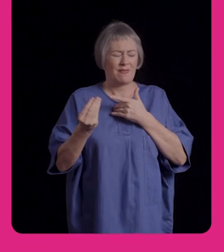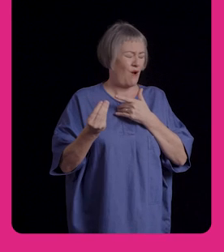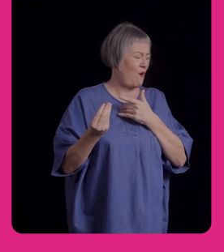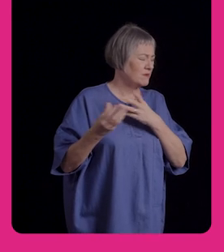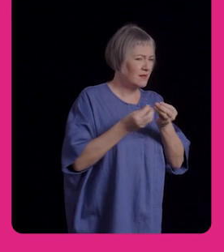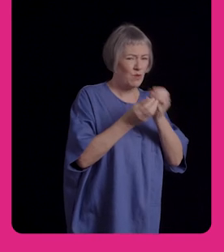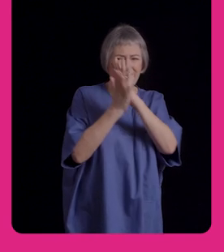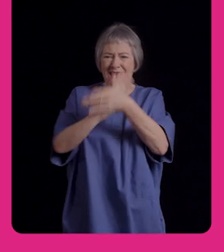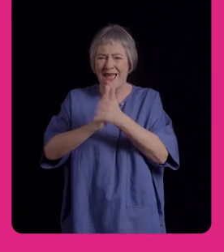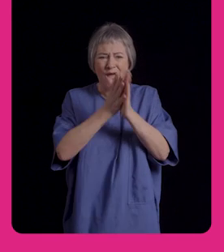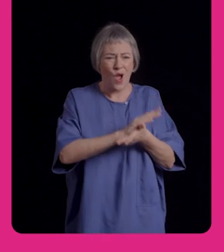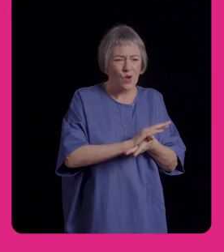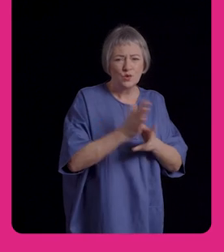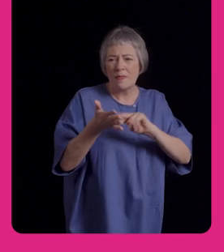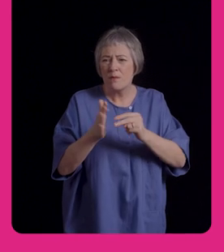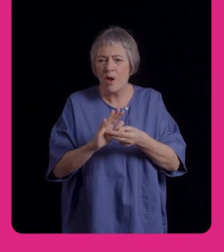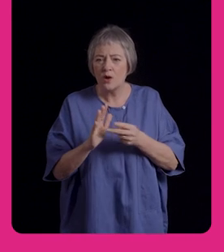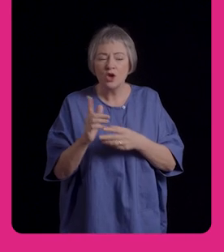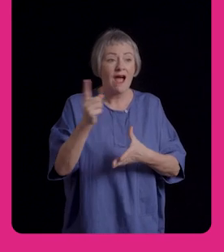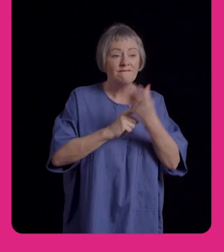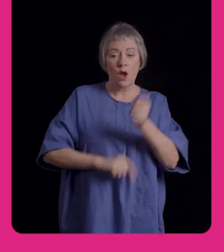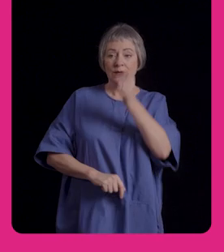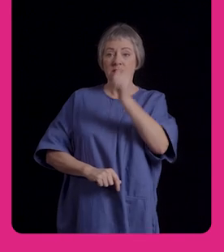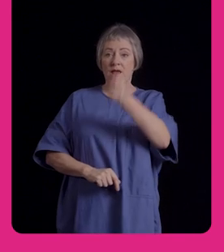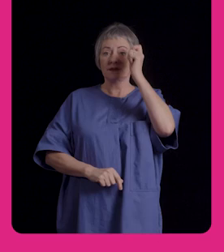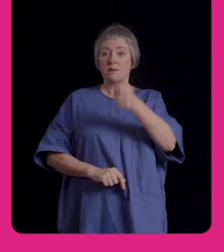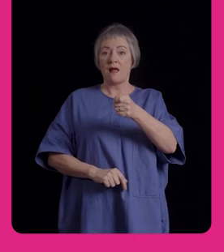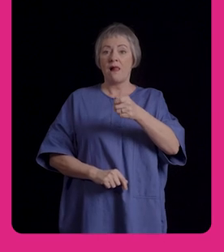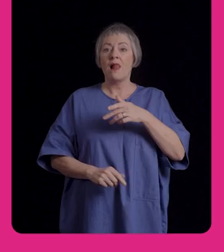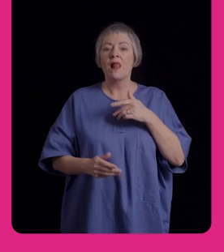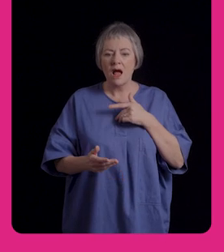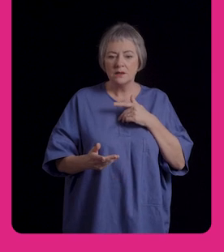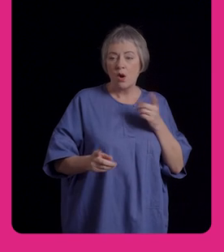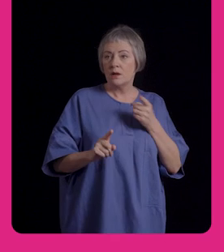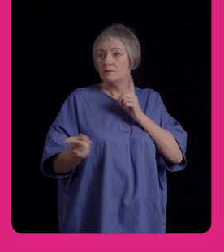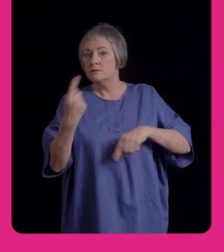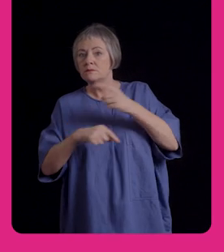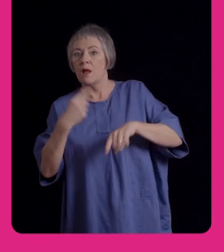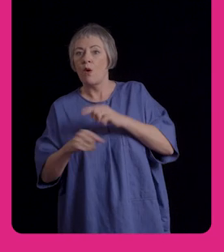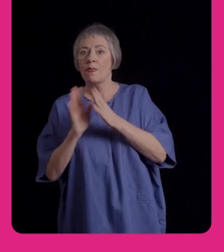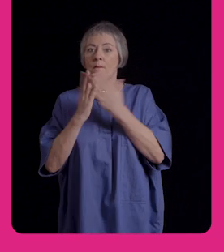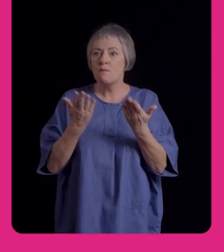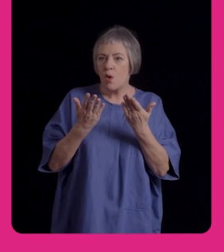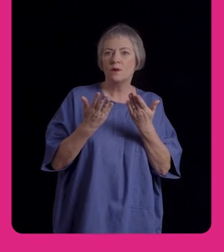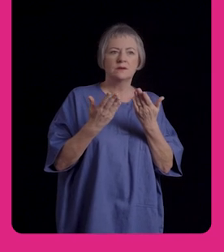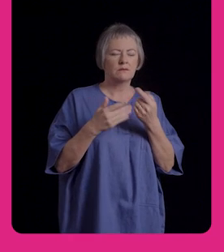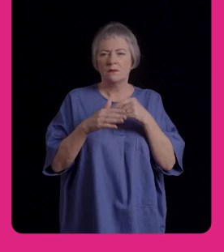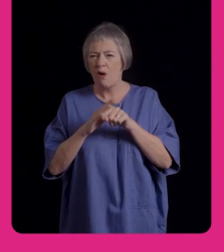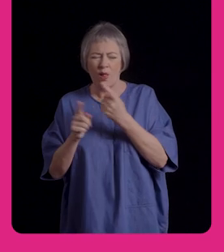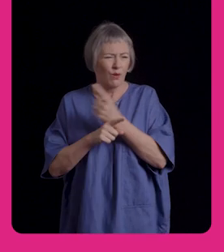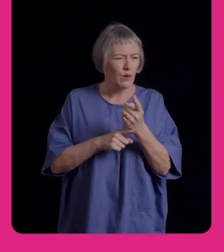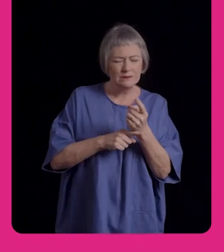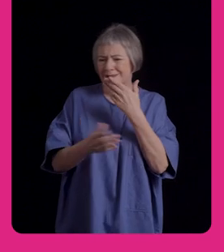of chaos to the plots. I found another spell that let me go into the books, try and put everything back to right. So all week I've been like in and